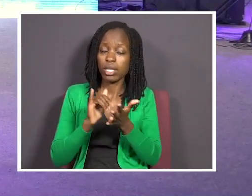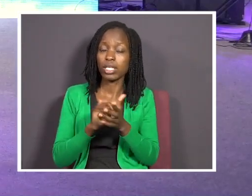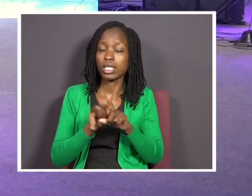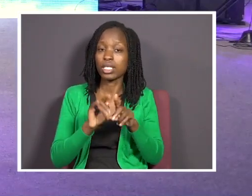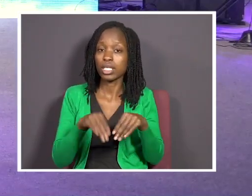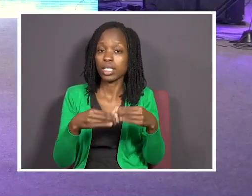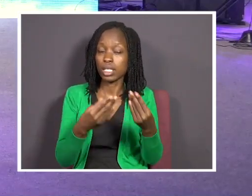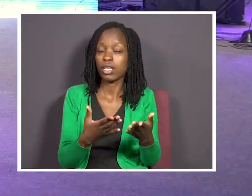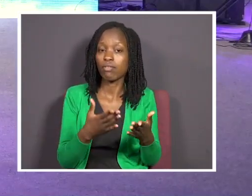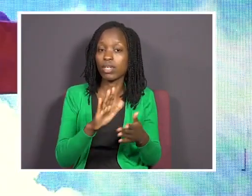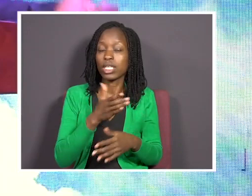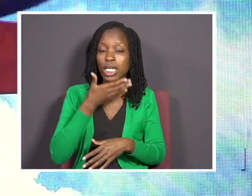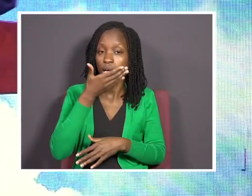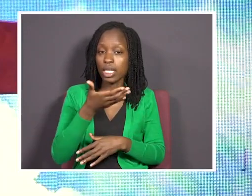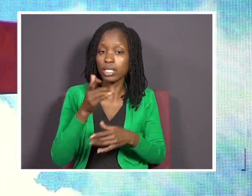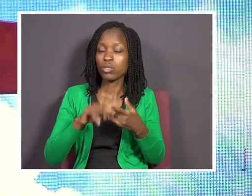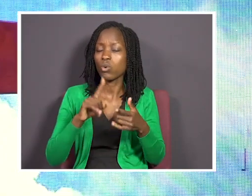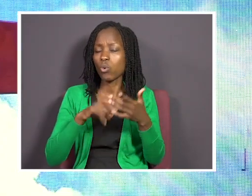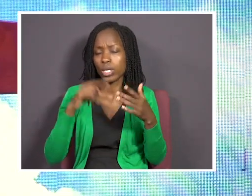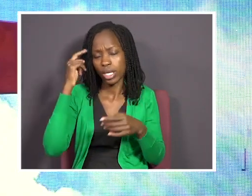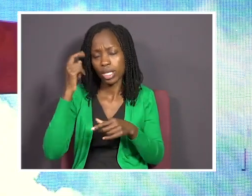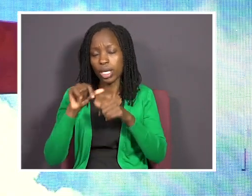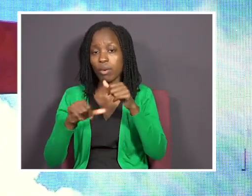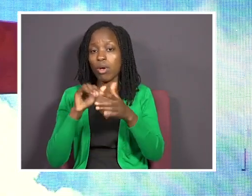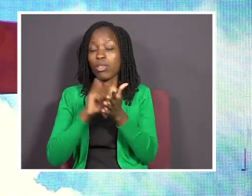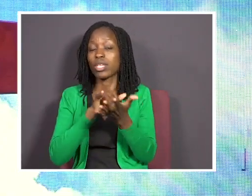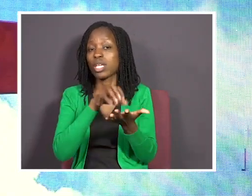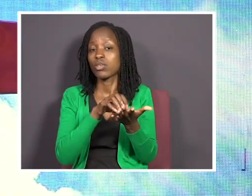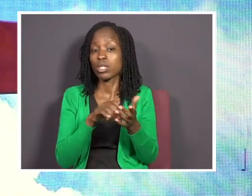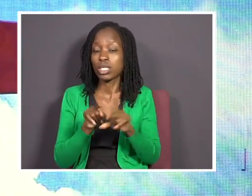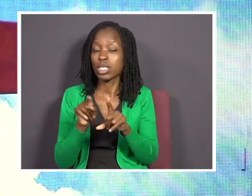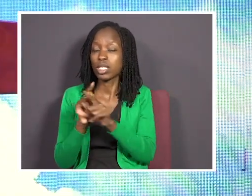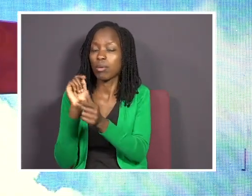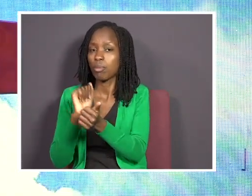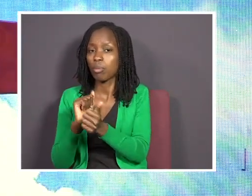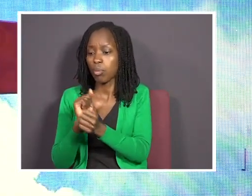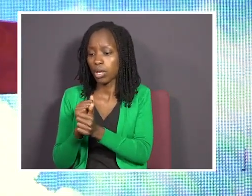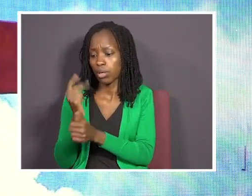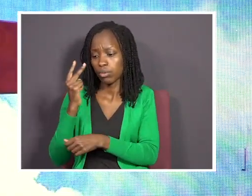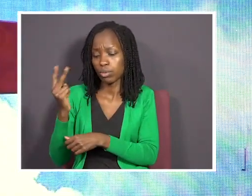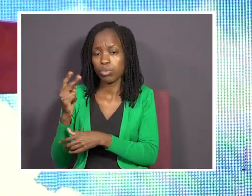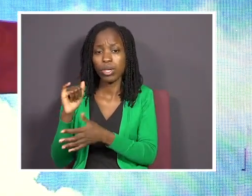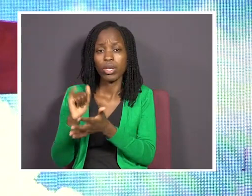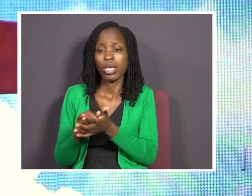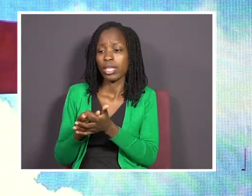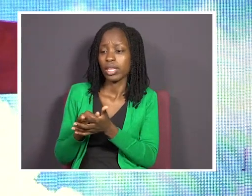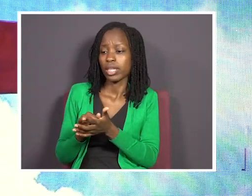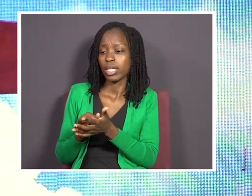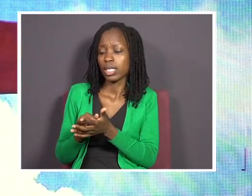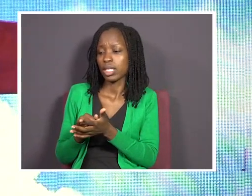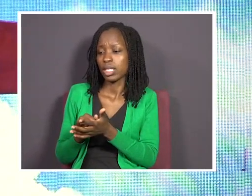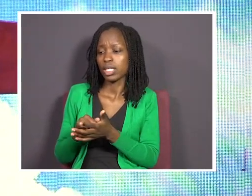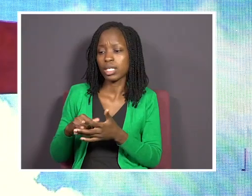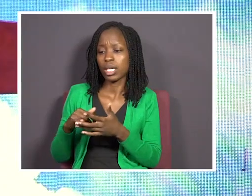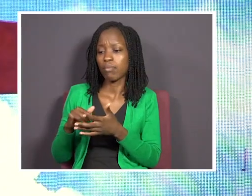He has given his answers to what he thinks about that, but he also realizes that this is beyond human